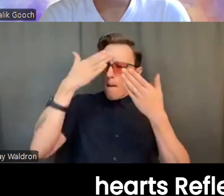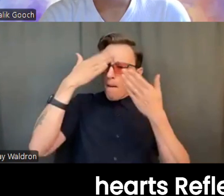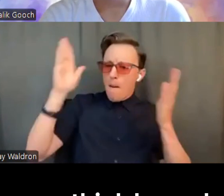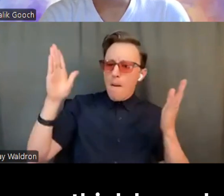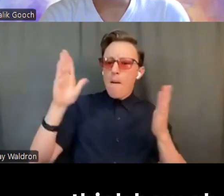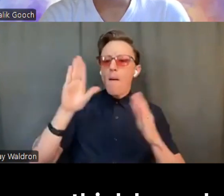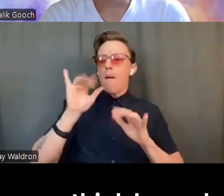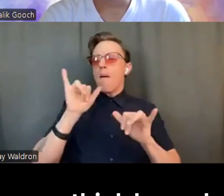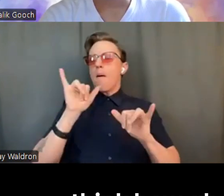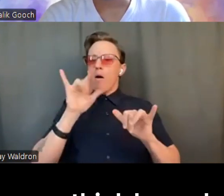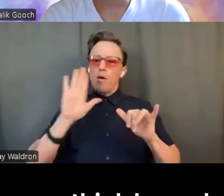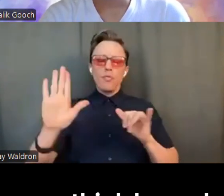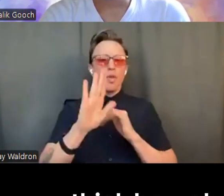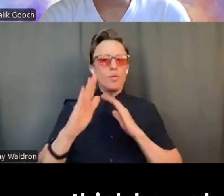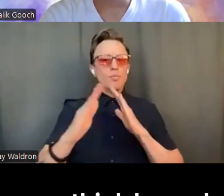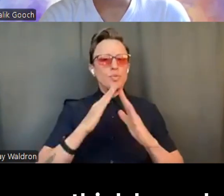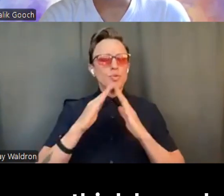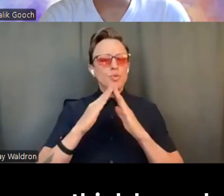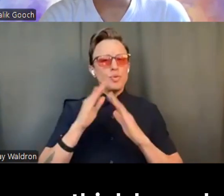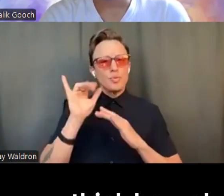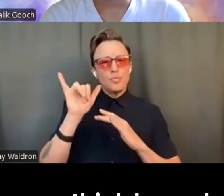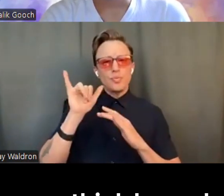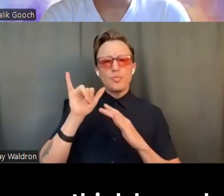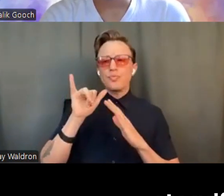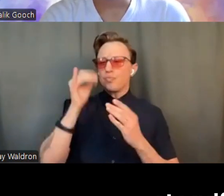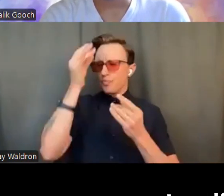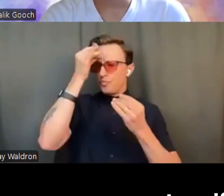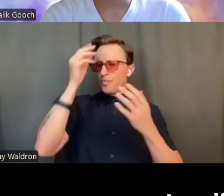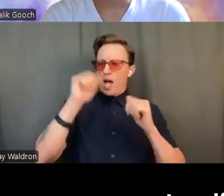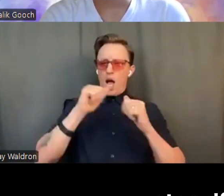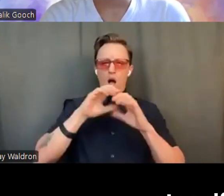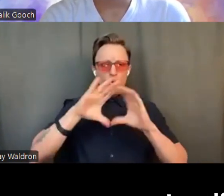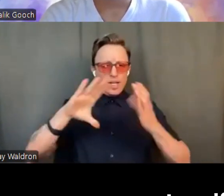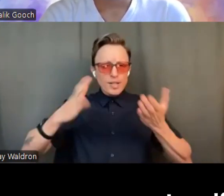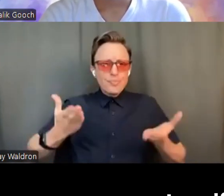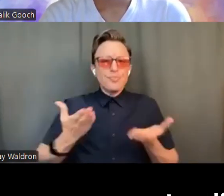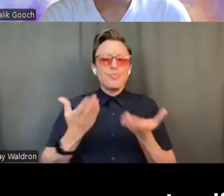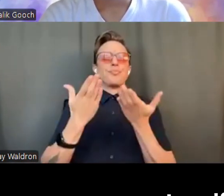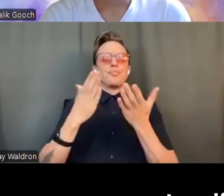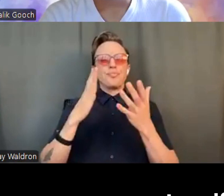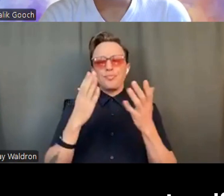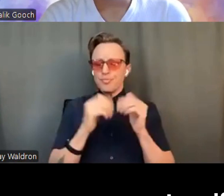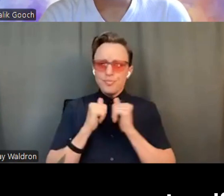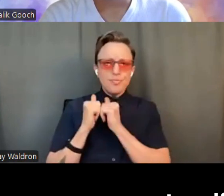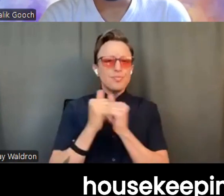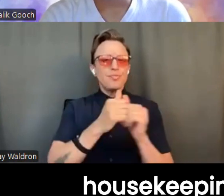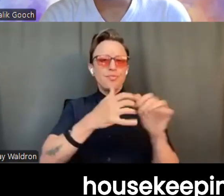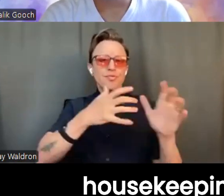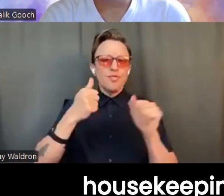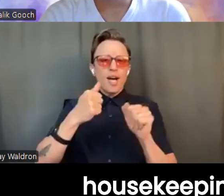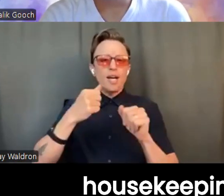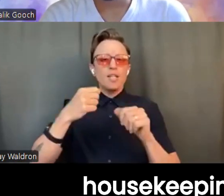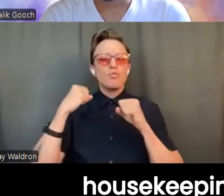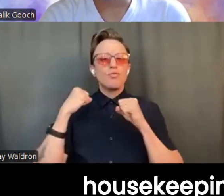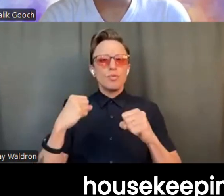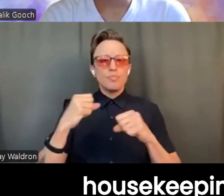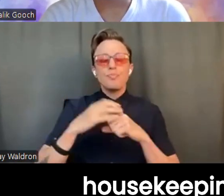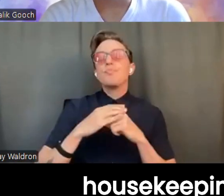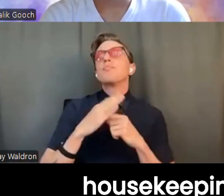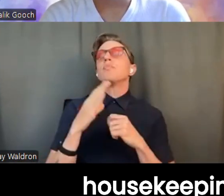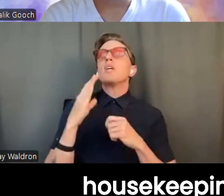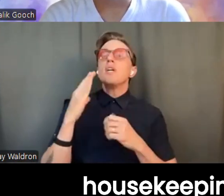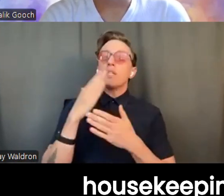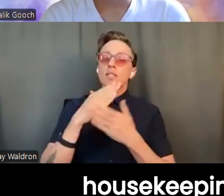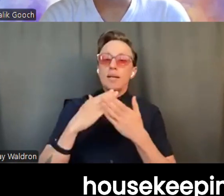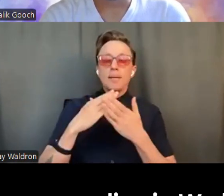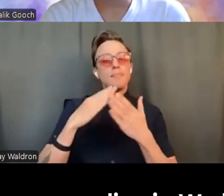communities, and think about how we can rise together steadfast and strong. So, a few housekeeping notes that I want